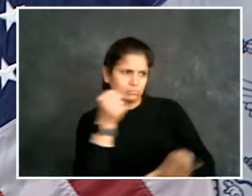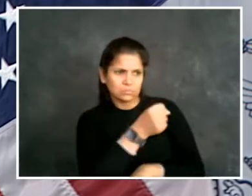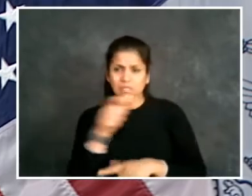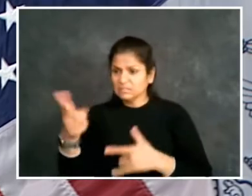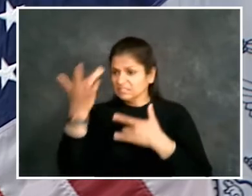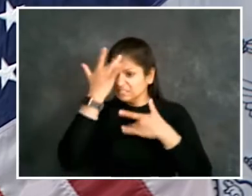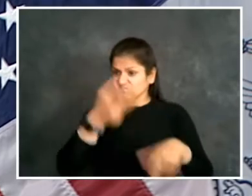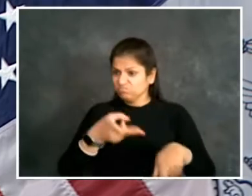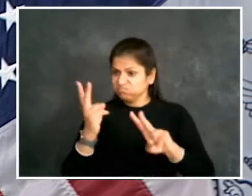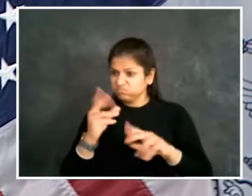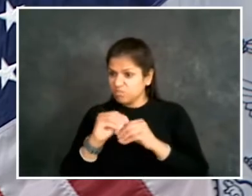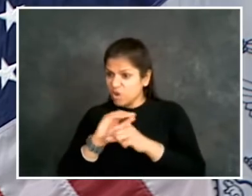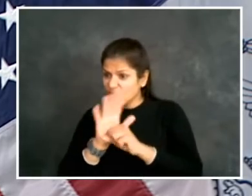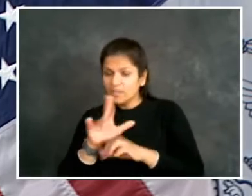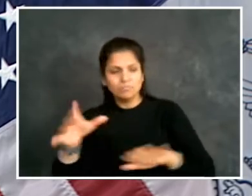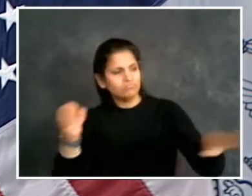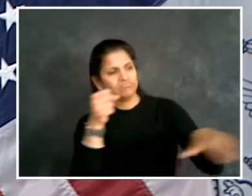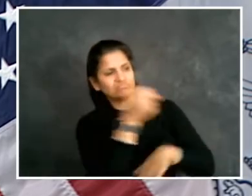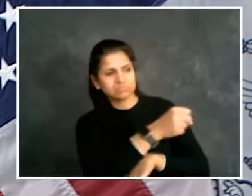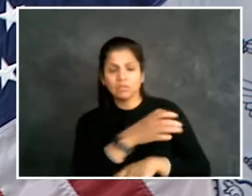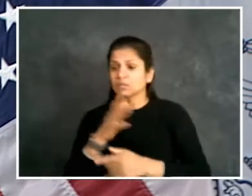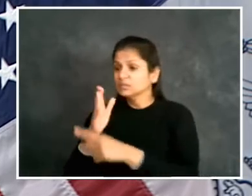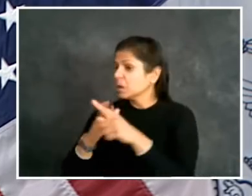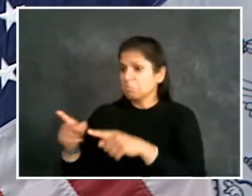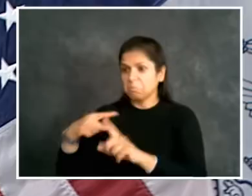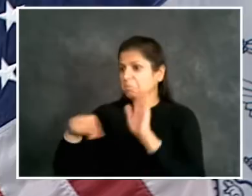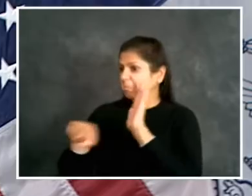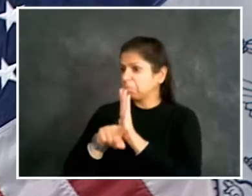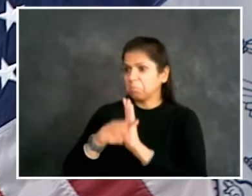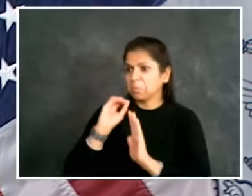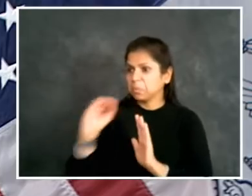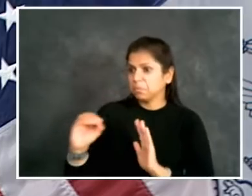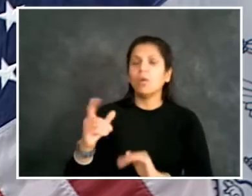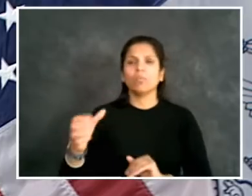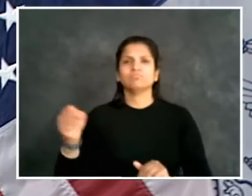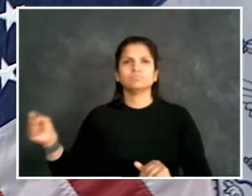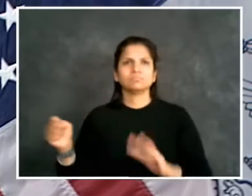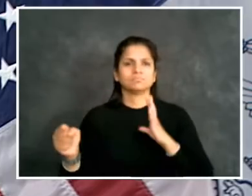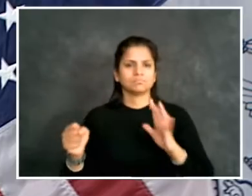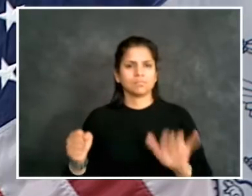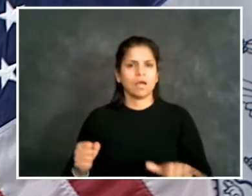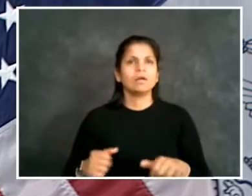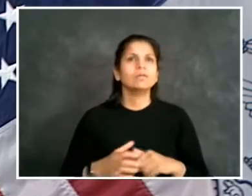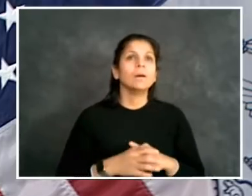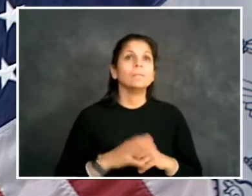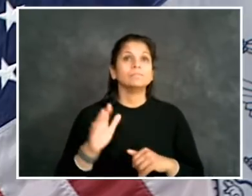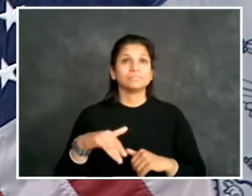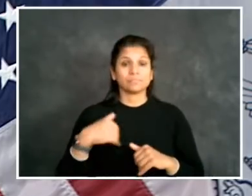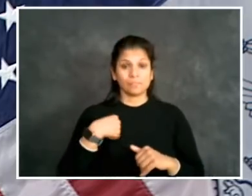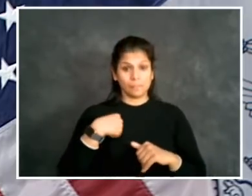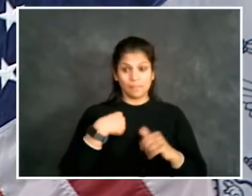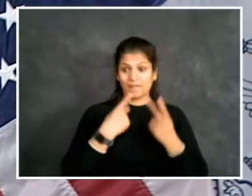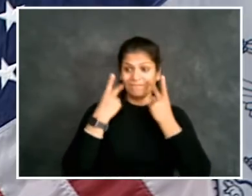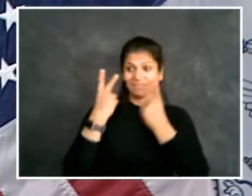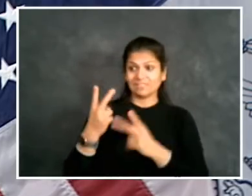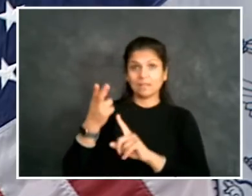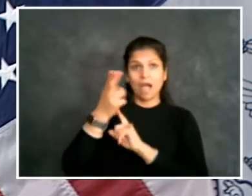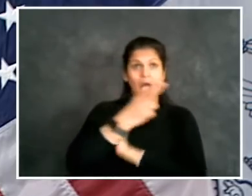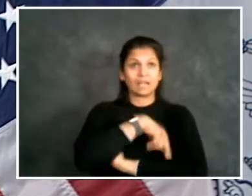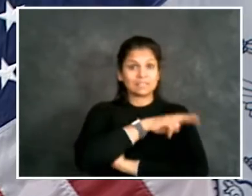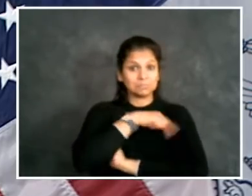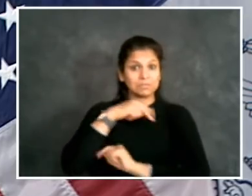the doctors and nurses there about when they tested people, how did it work to get someone who needed to get